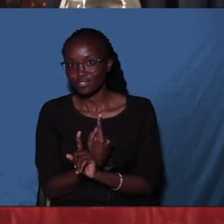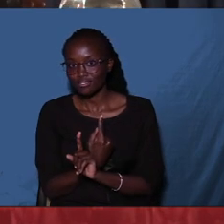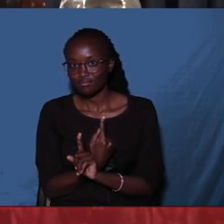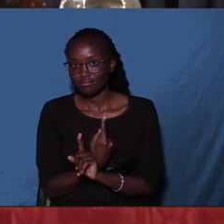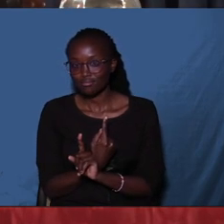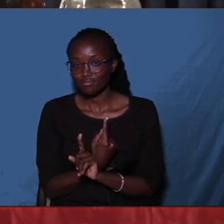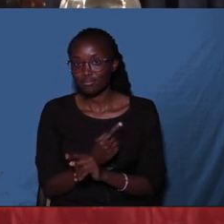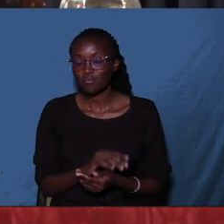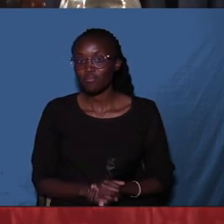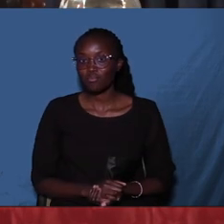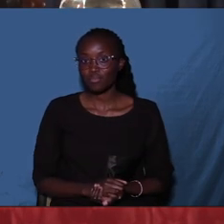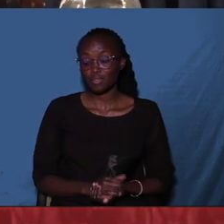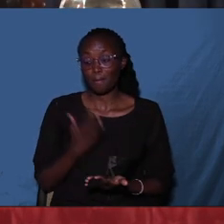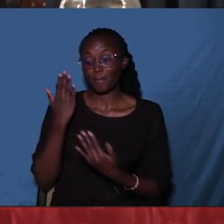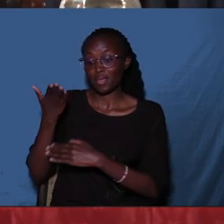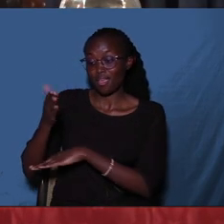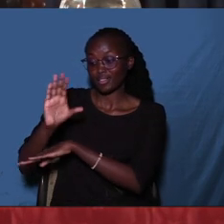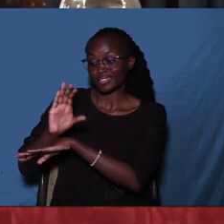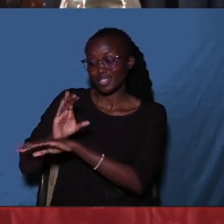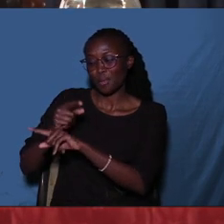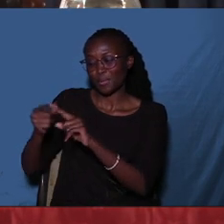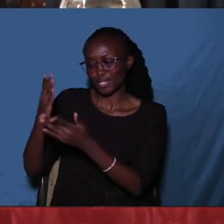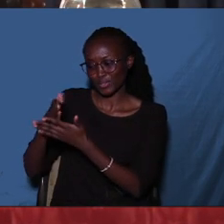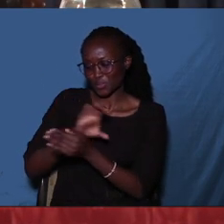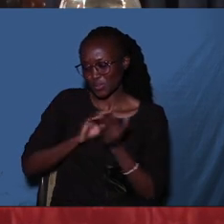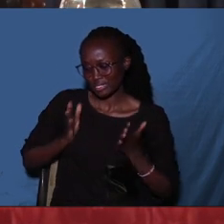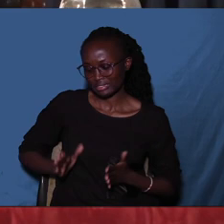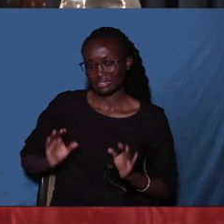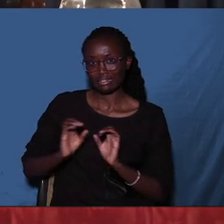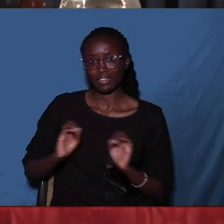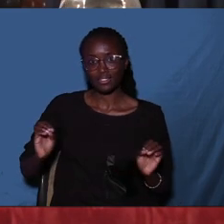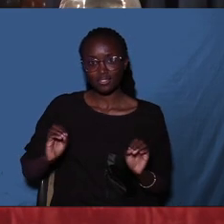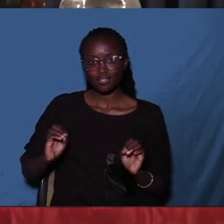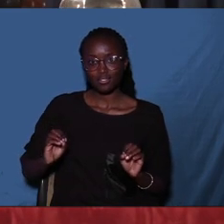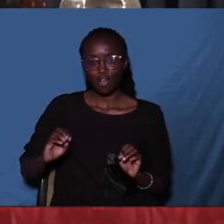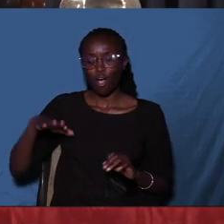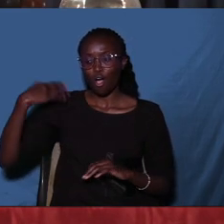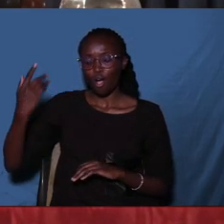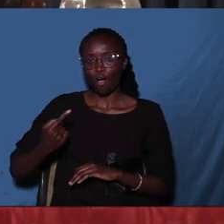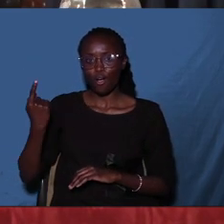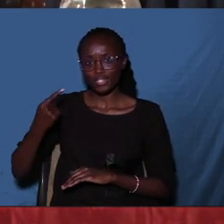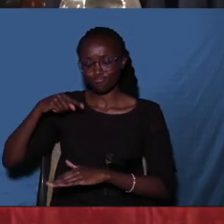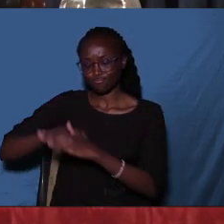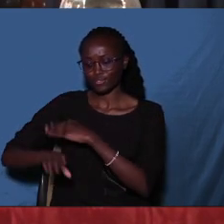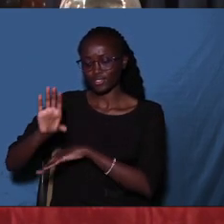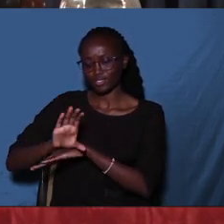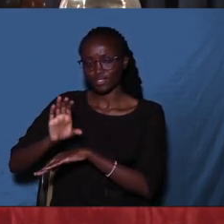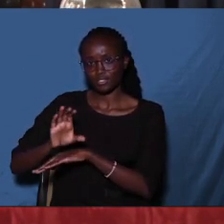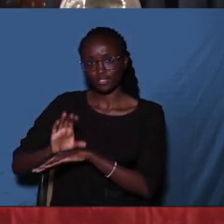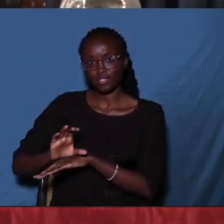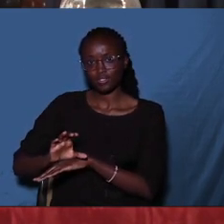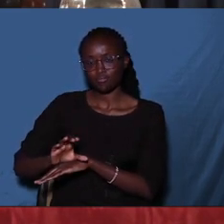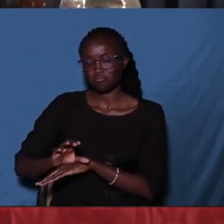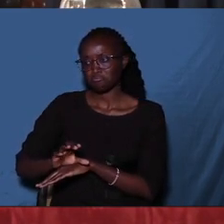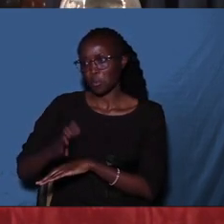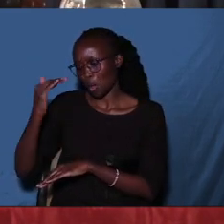not a Christian. You know, you are there because you are coming every Sunday. And somebody said, coming to church